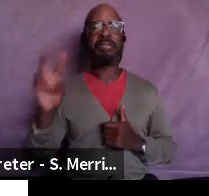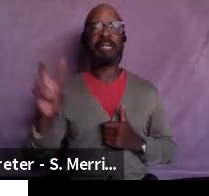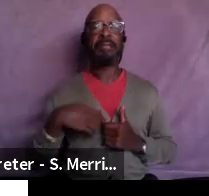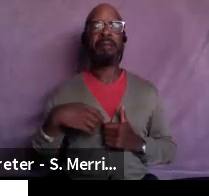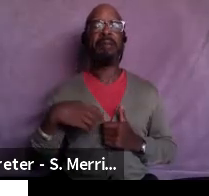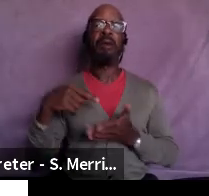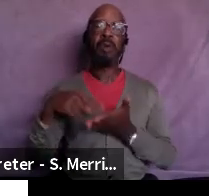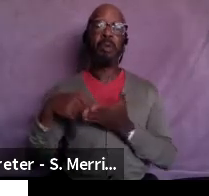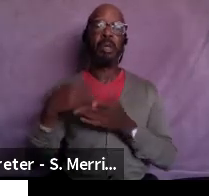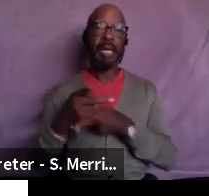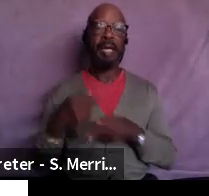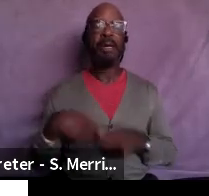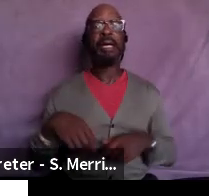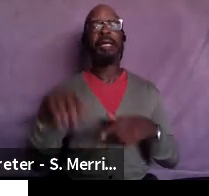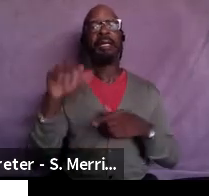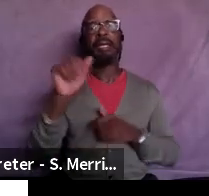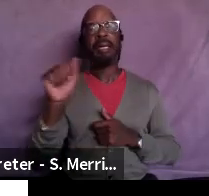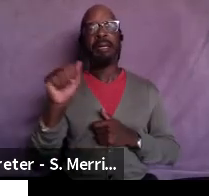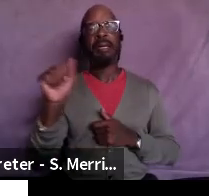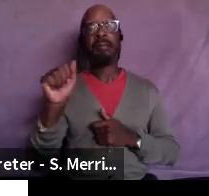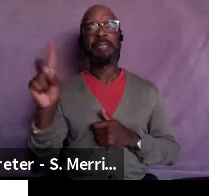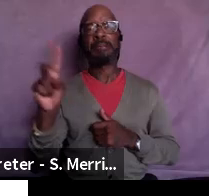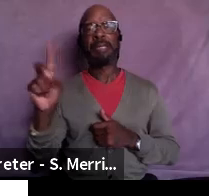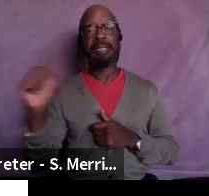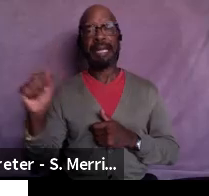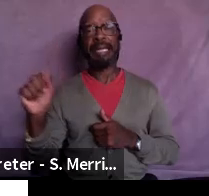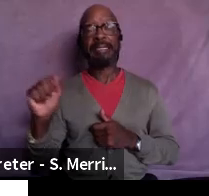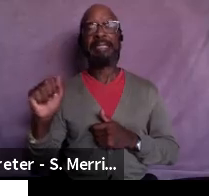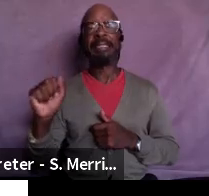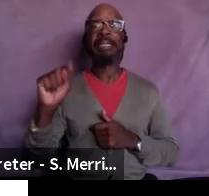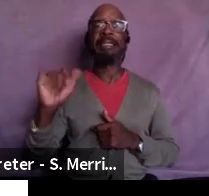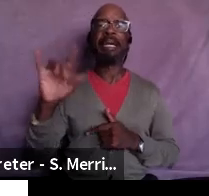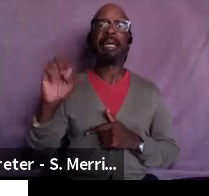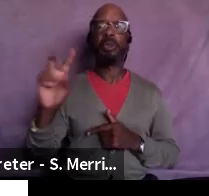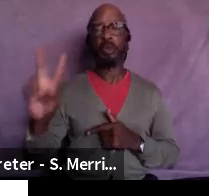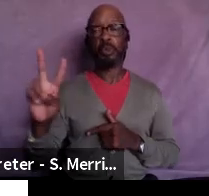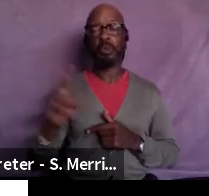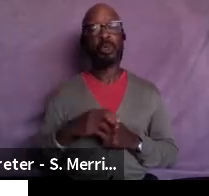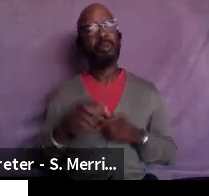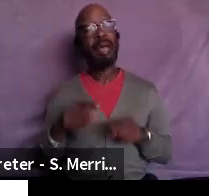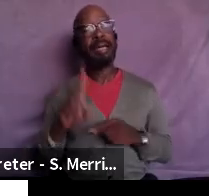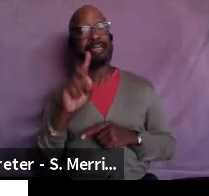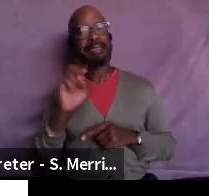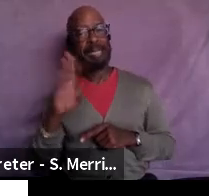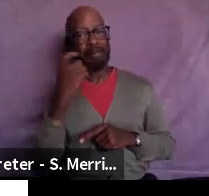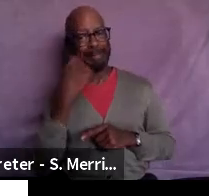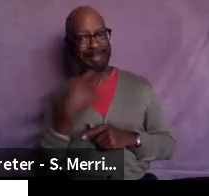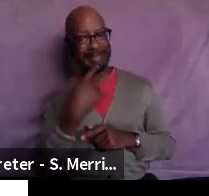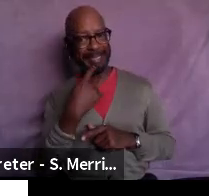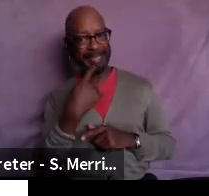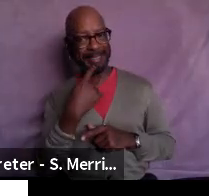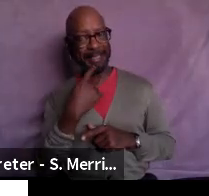with Disabilities Act. And as Deb said, you know,